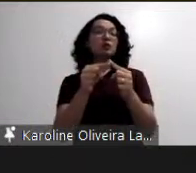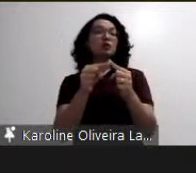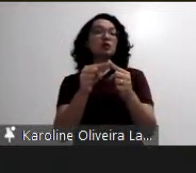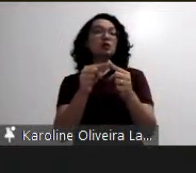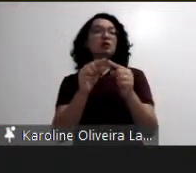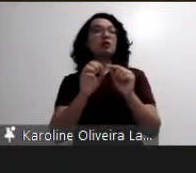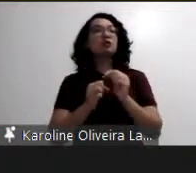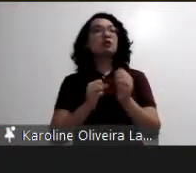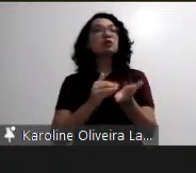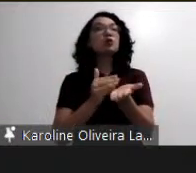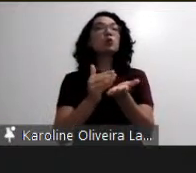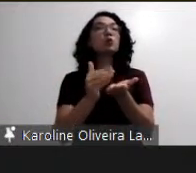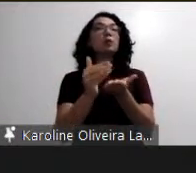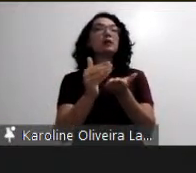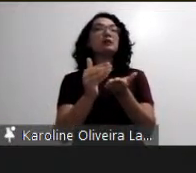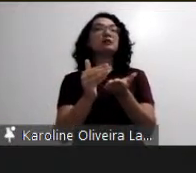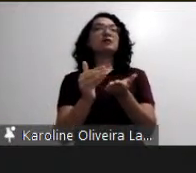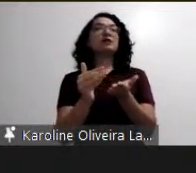development in Pretoria.